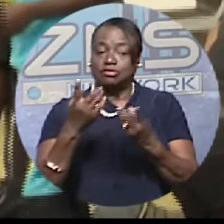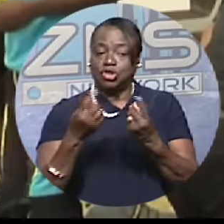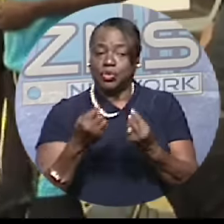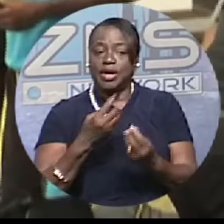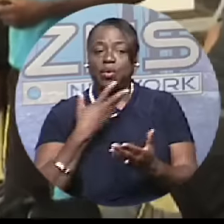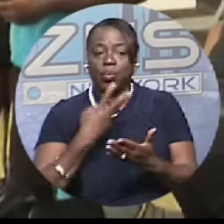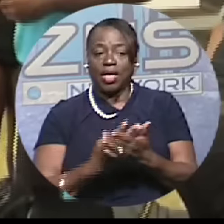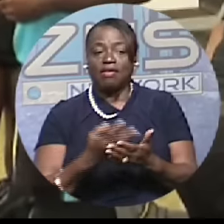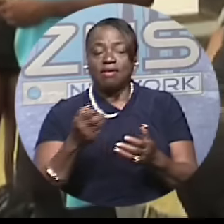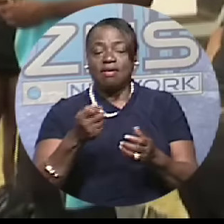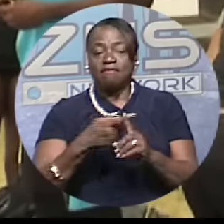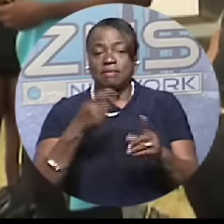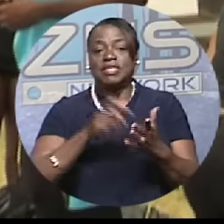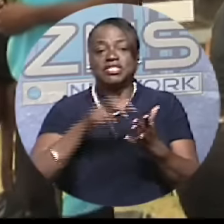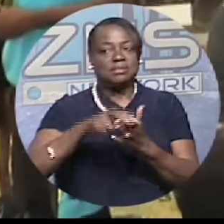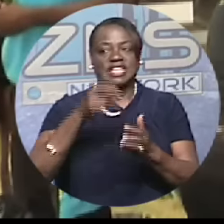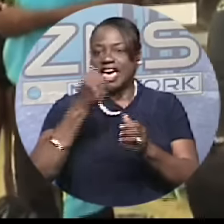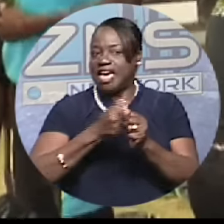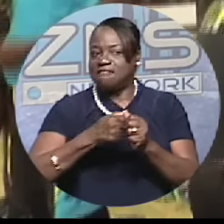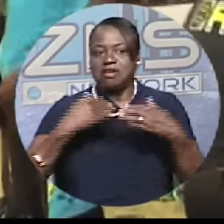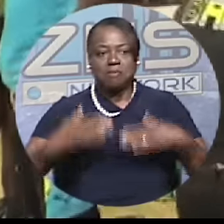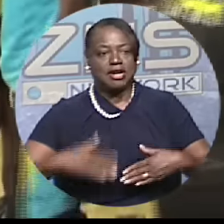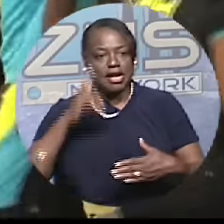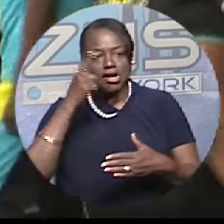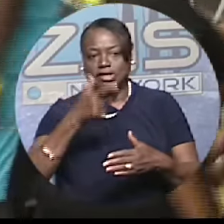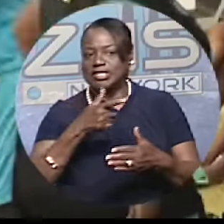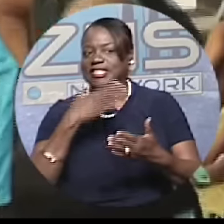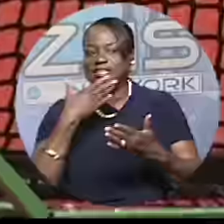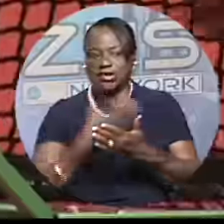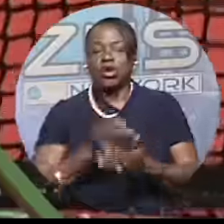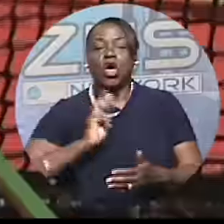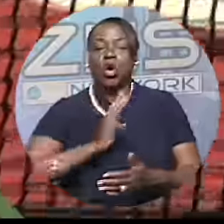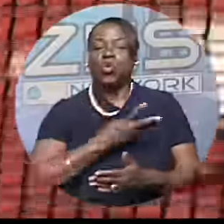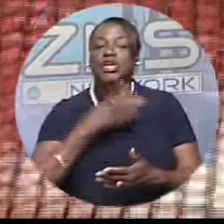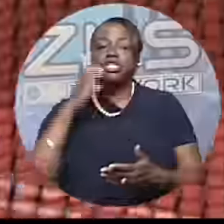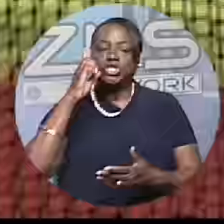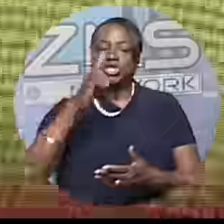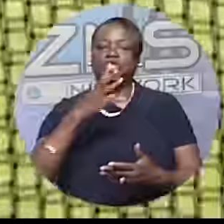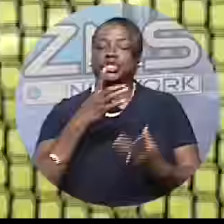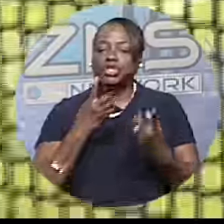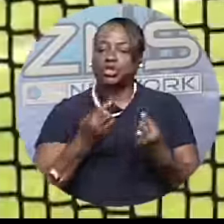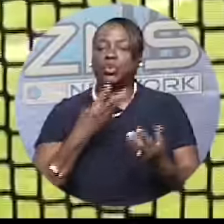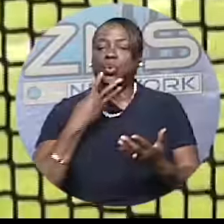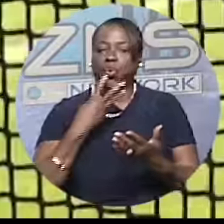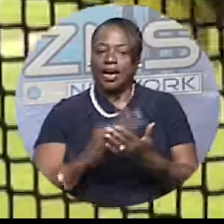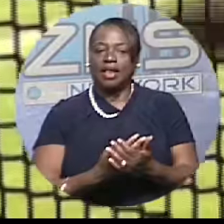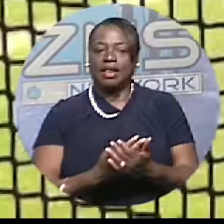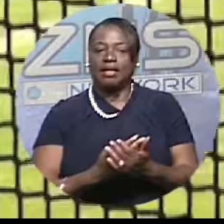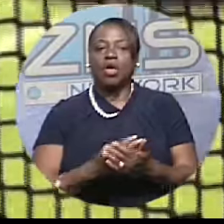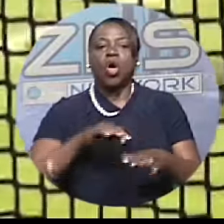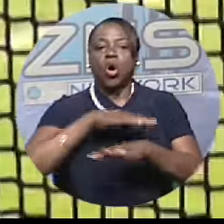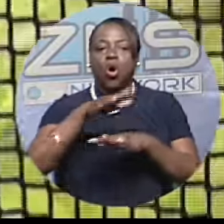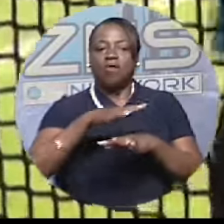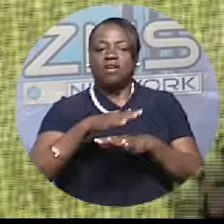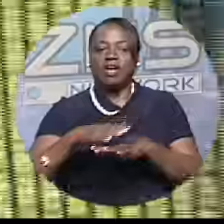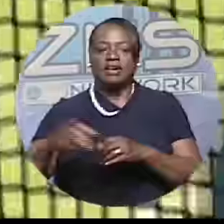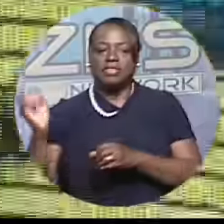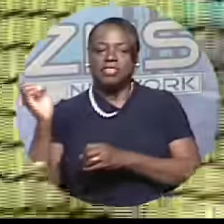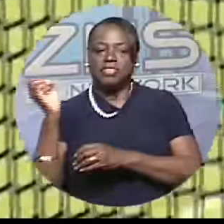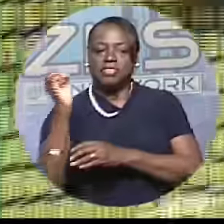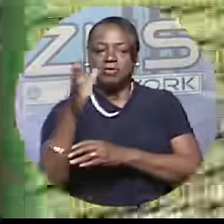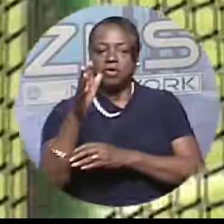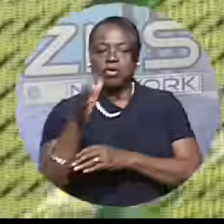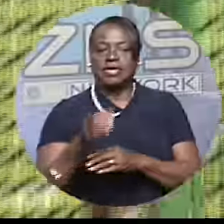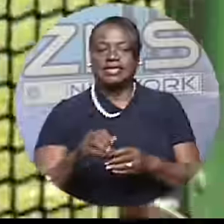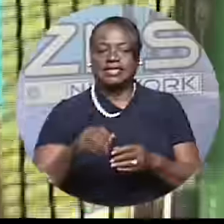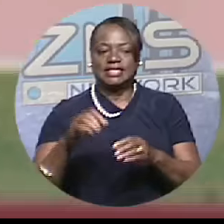from what I've seen. Everyone look good. The sprinters look good. We should do well. Over in the thrower's circle were the athletes who will be competing in the discus and